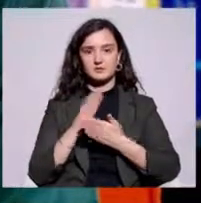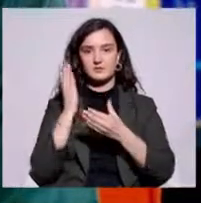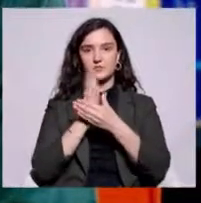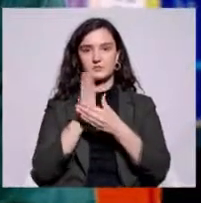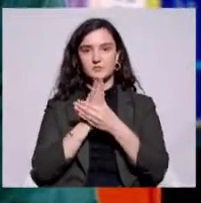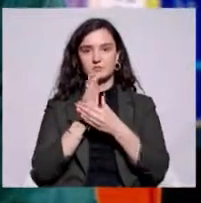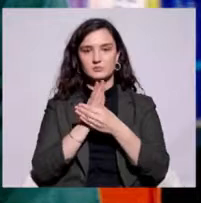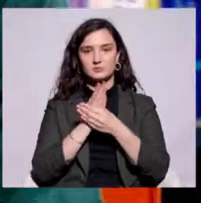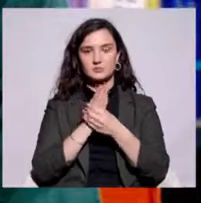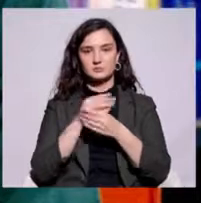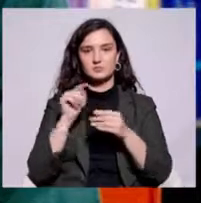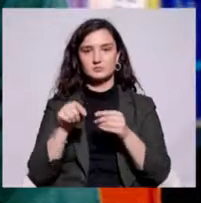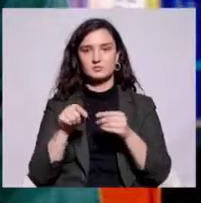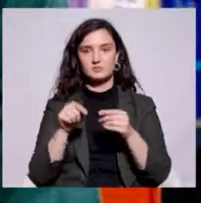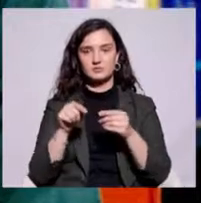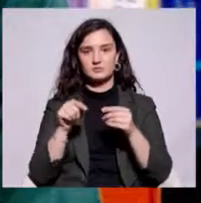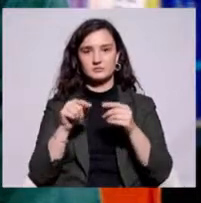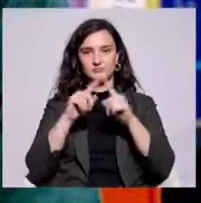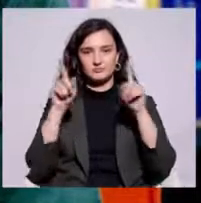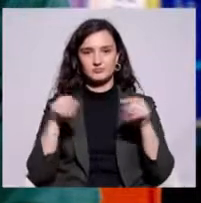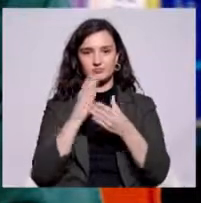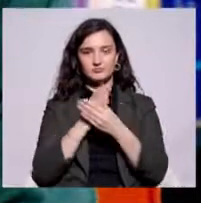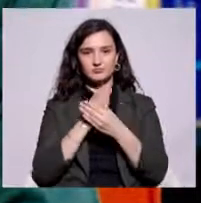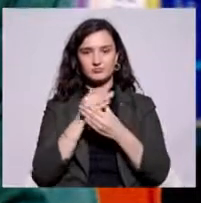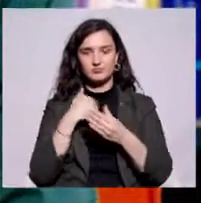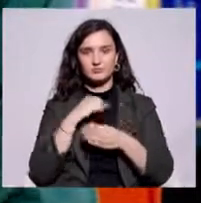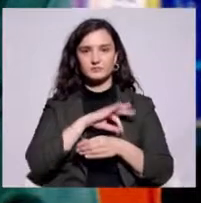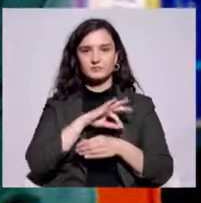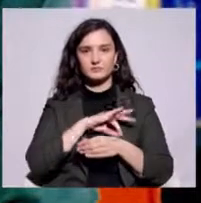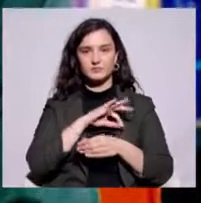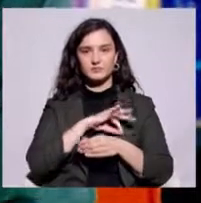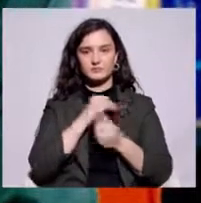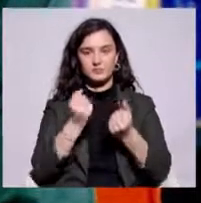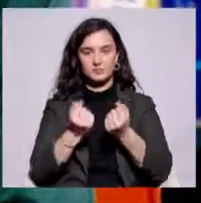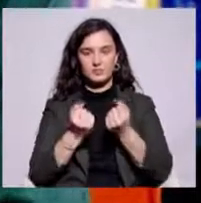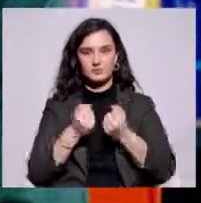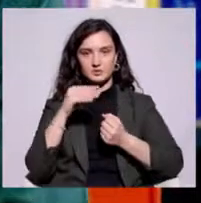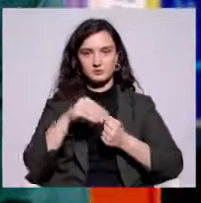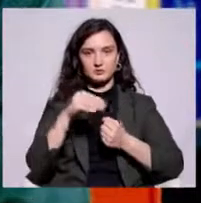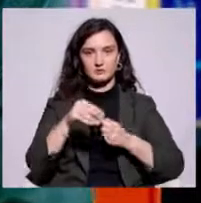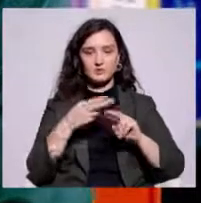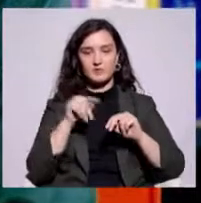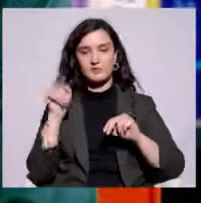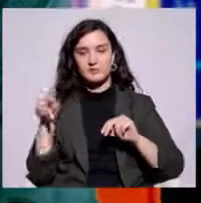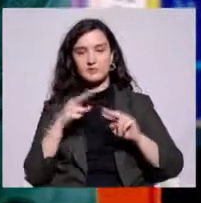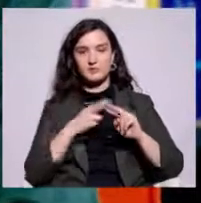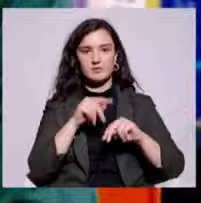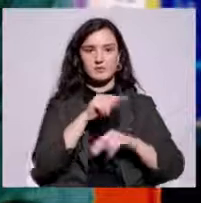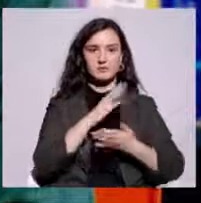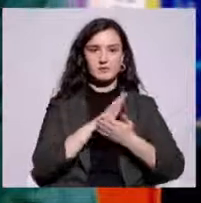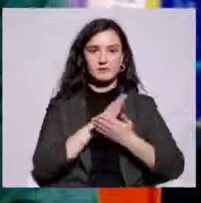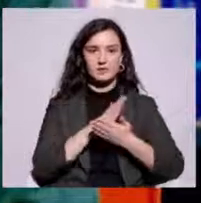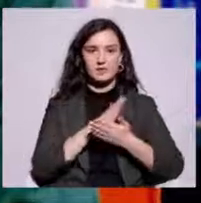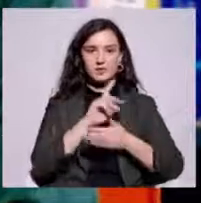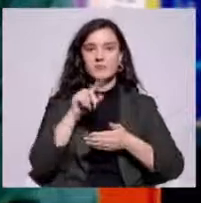folders in the drawer? We use there is and there are